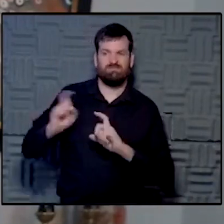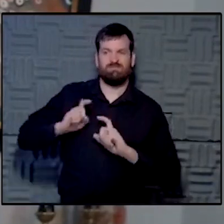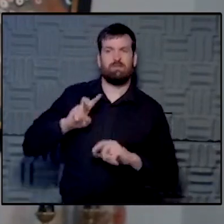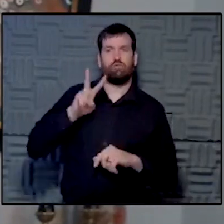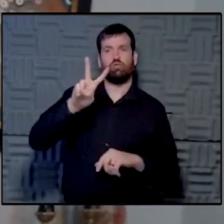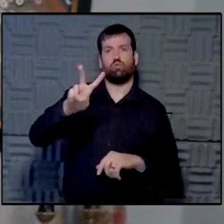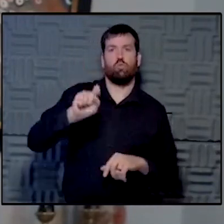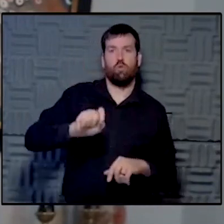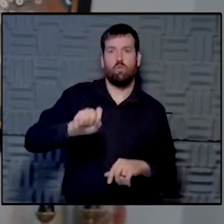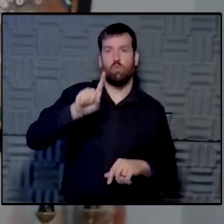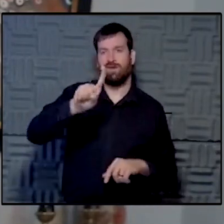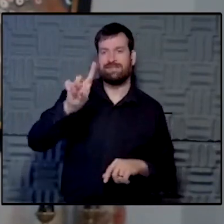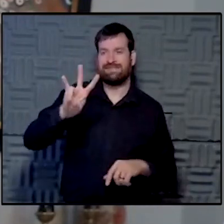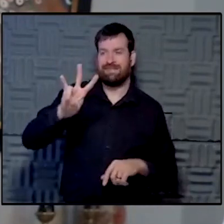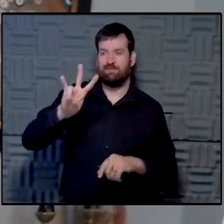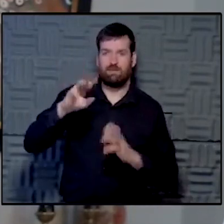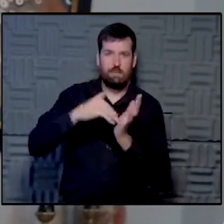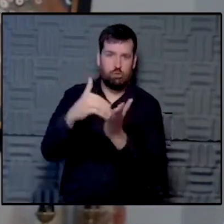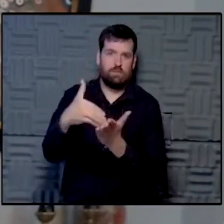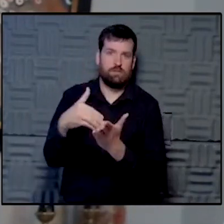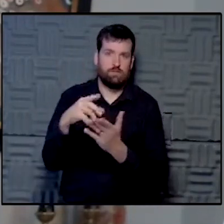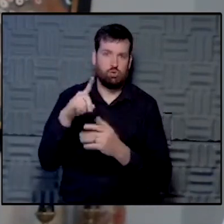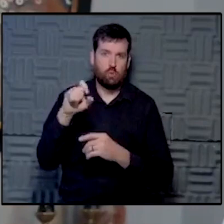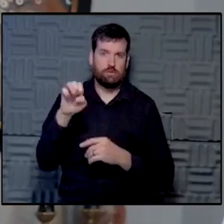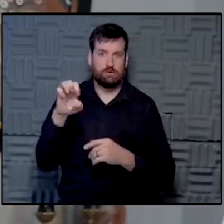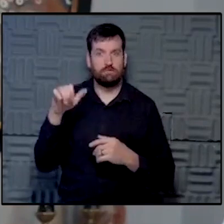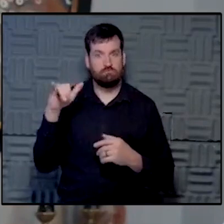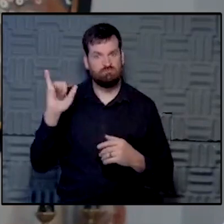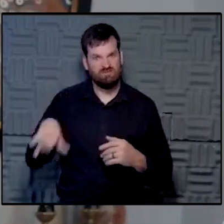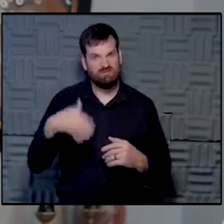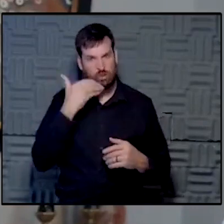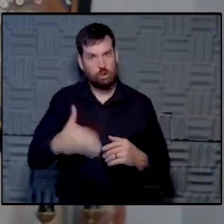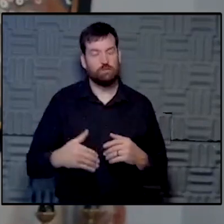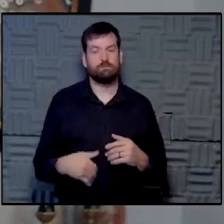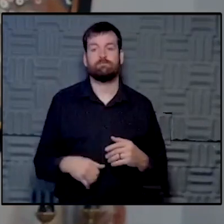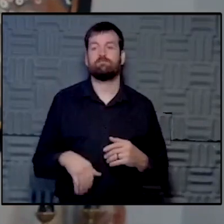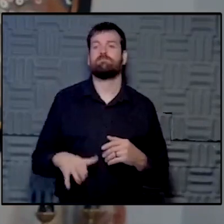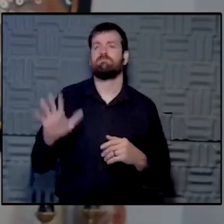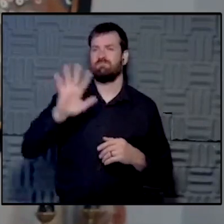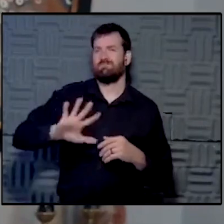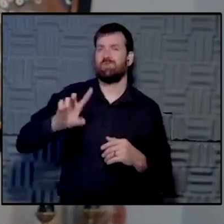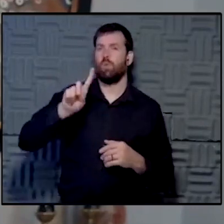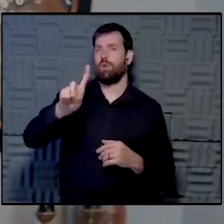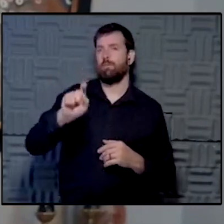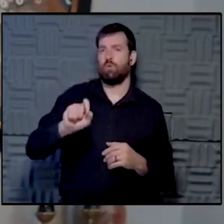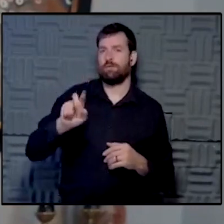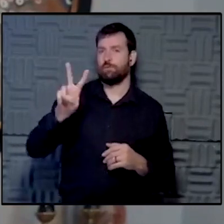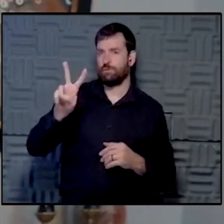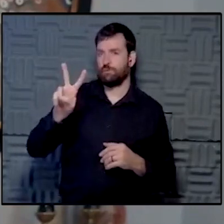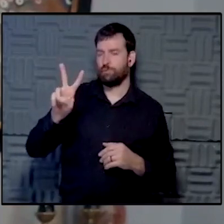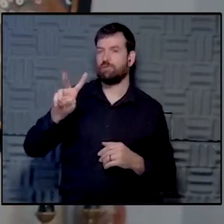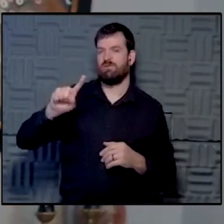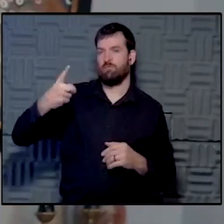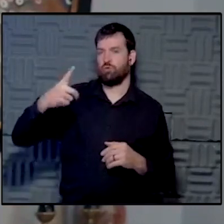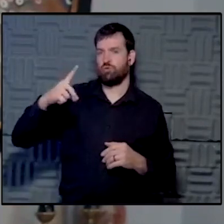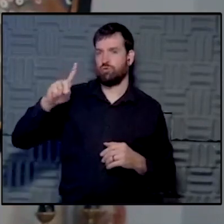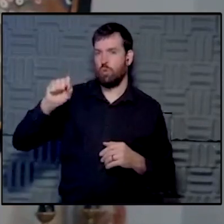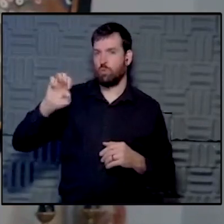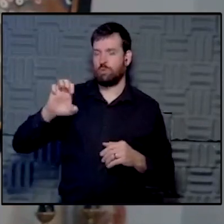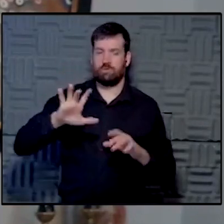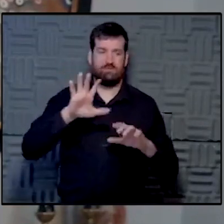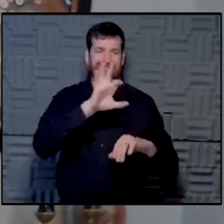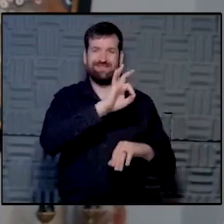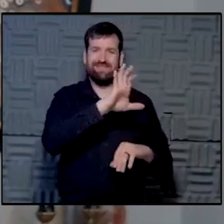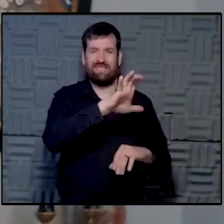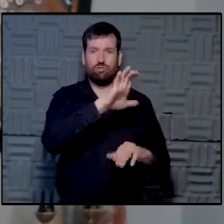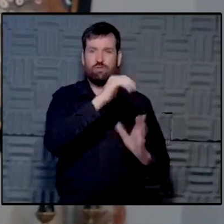million doses, which is a pretty good effort. And about 1.2 of that is first doses, and about